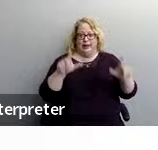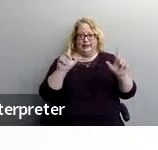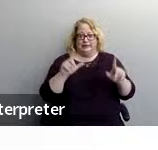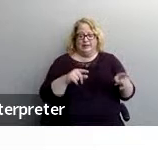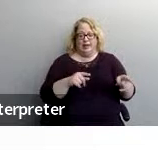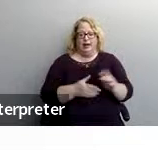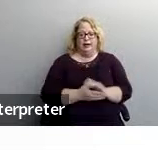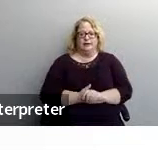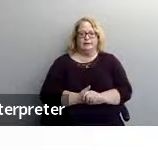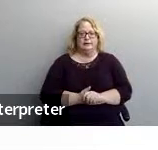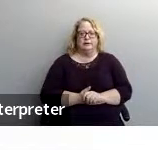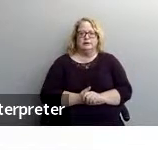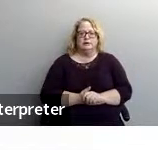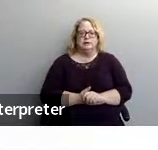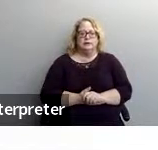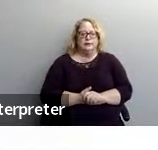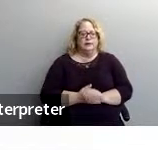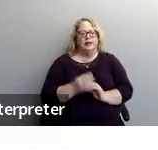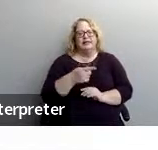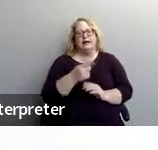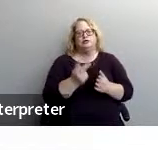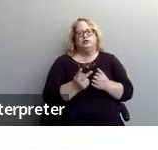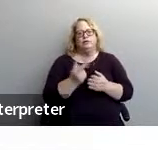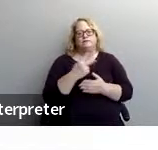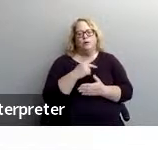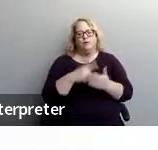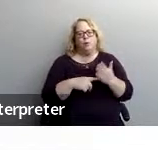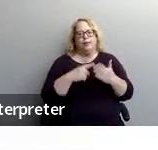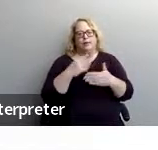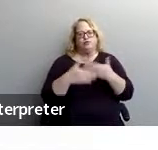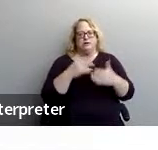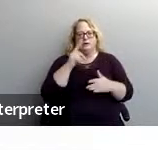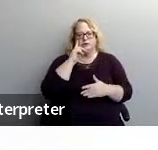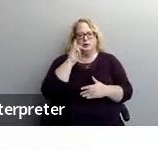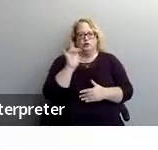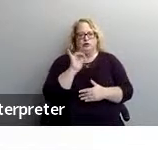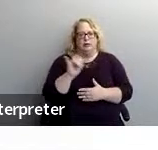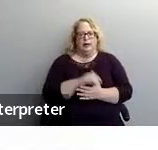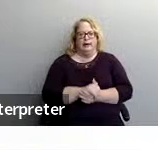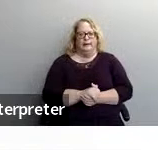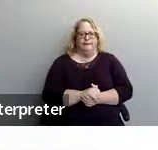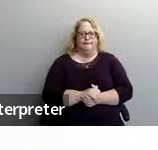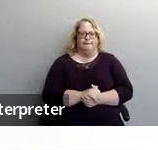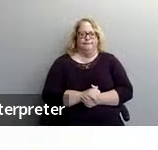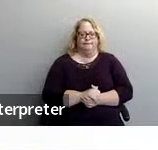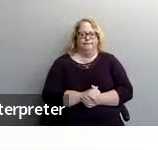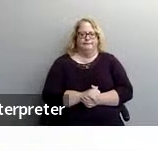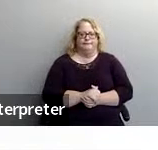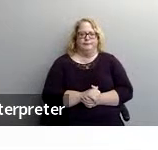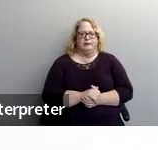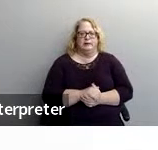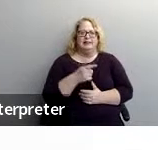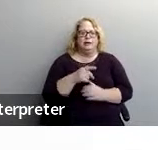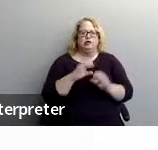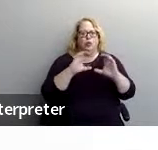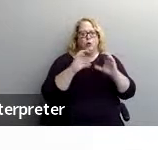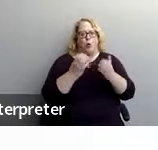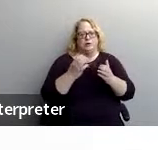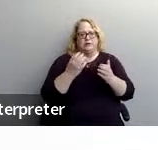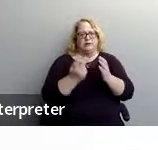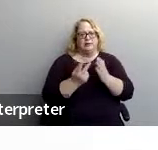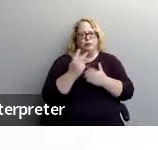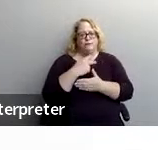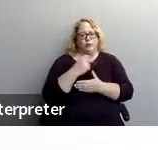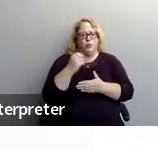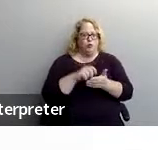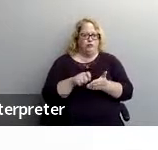this is just, the first graphic is just a review of what our process looks like. And these are the courses that were